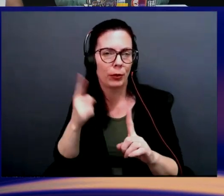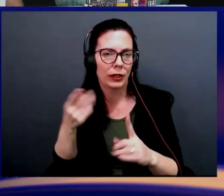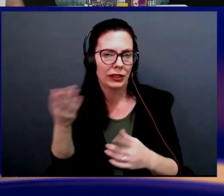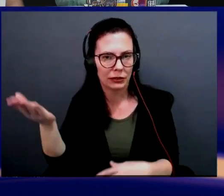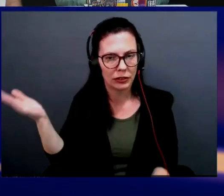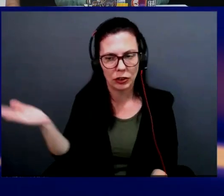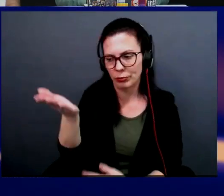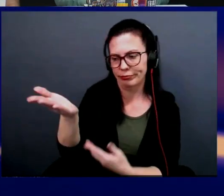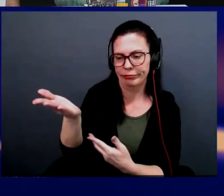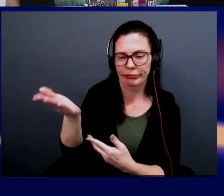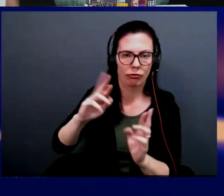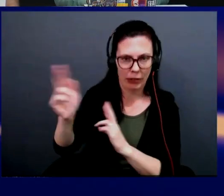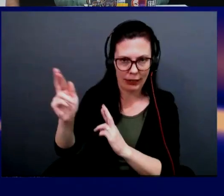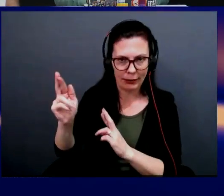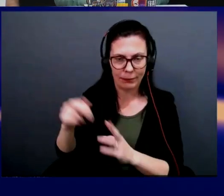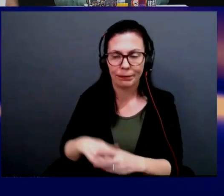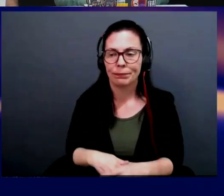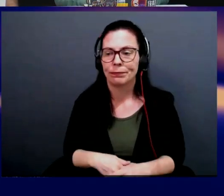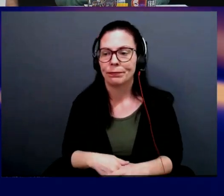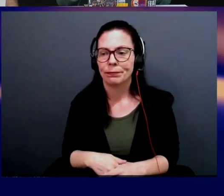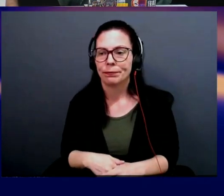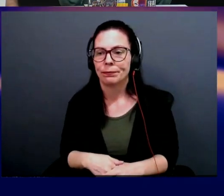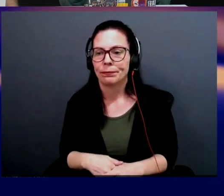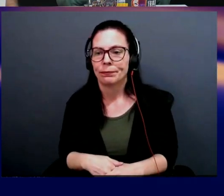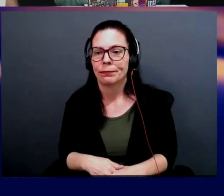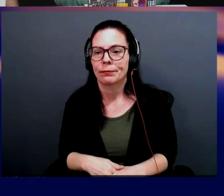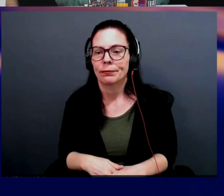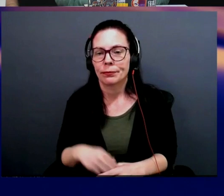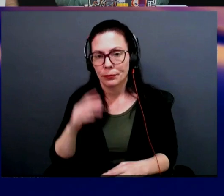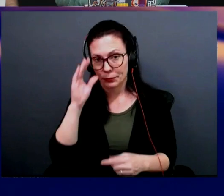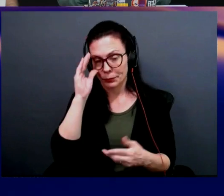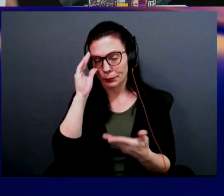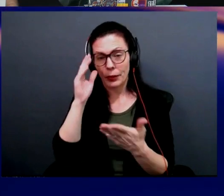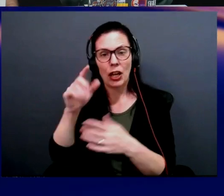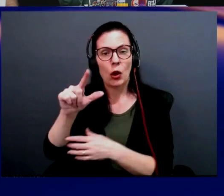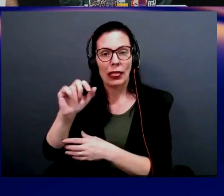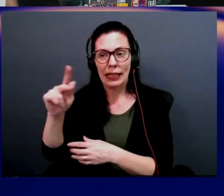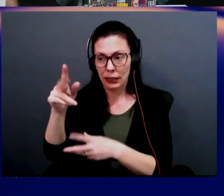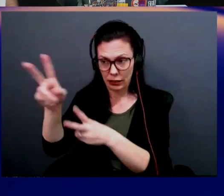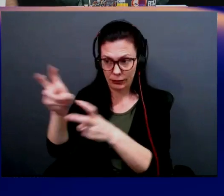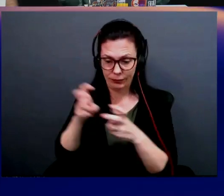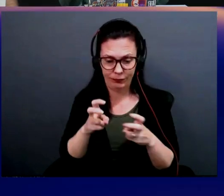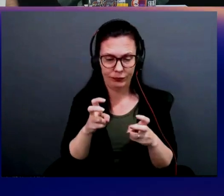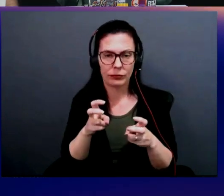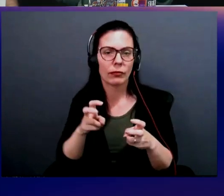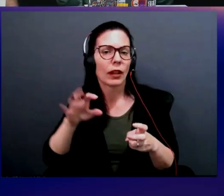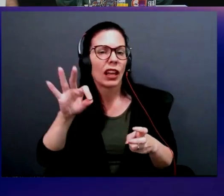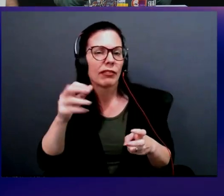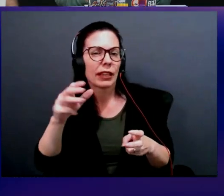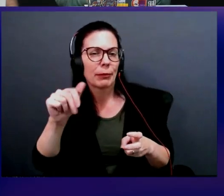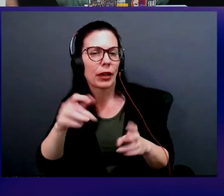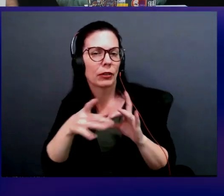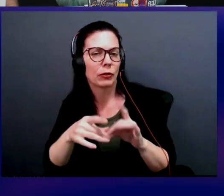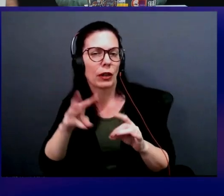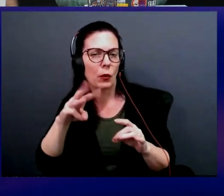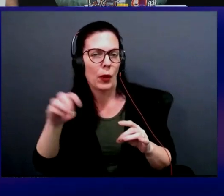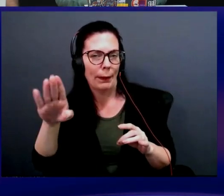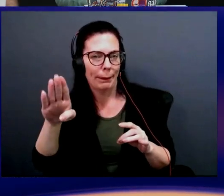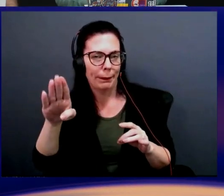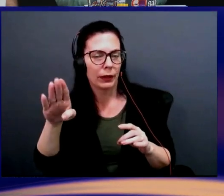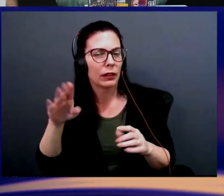So to get started, you grab the link to this file. So again, Figma is kind of web-based. Everything